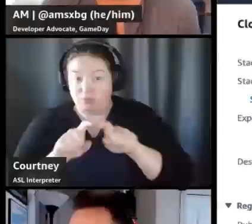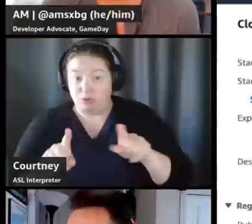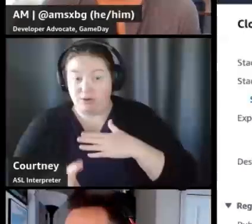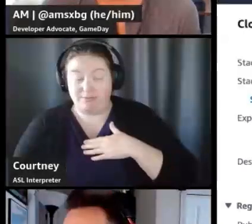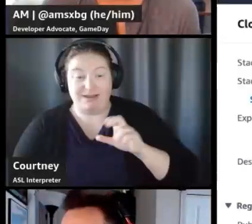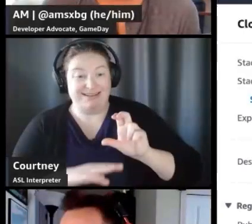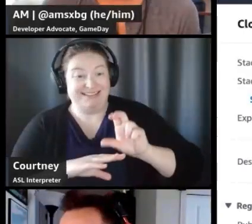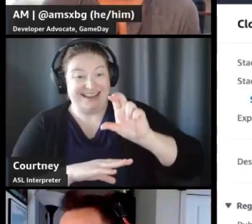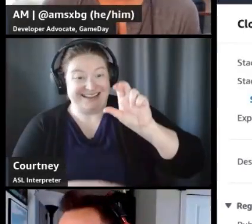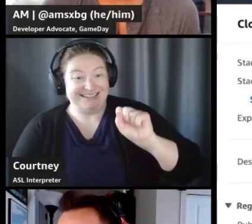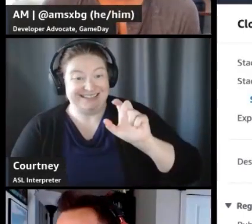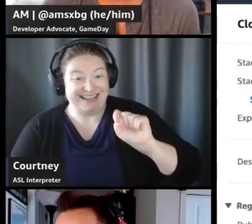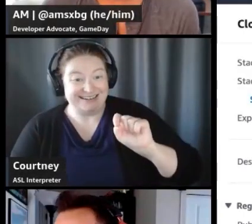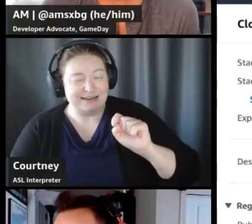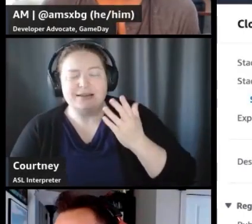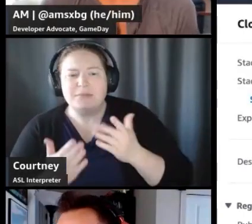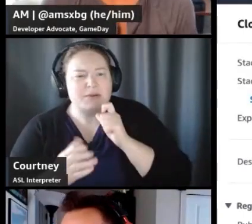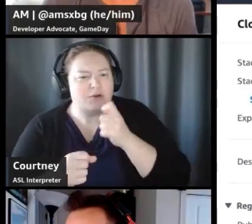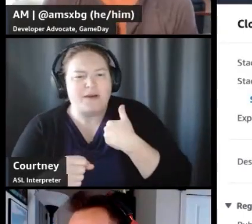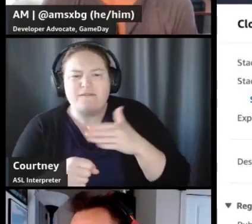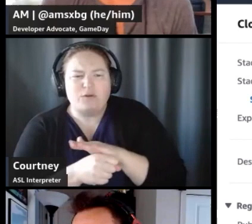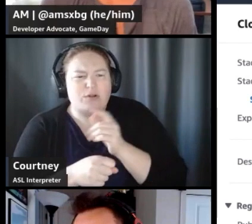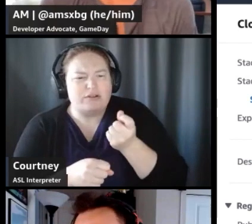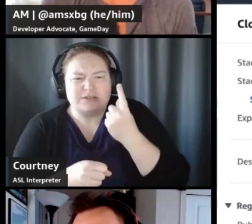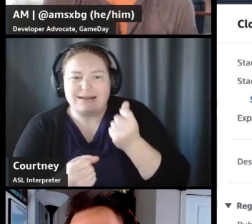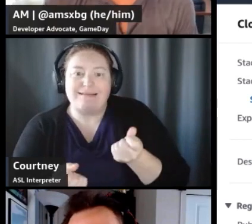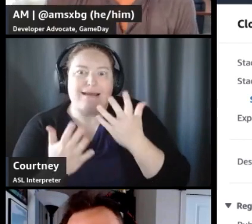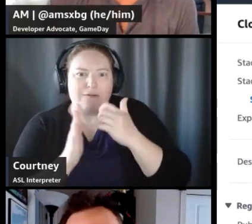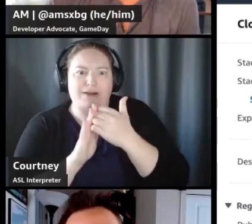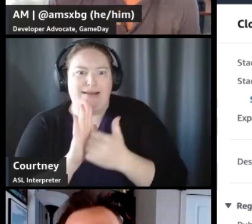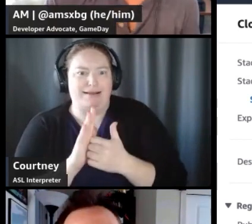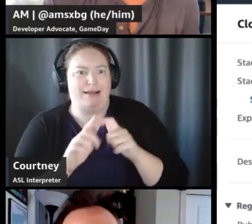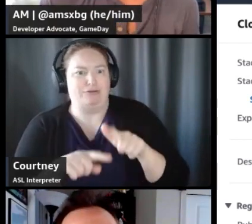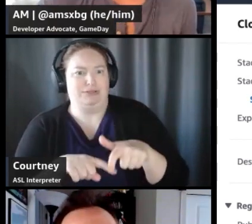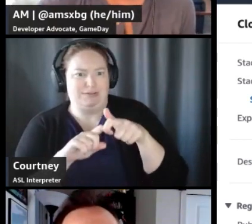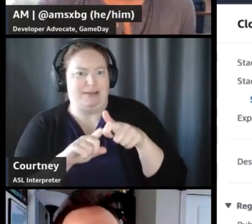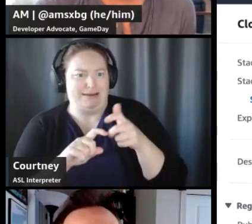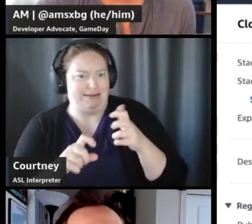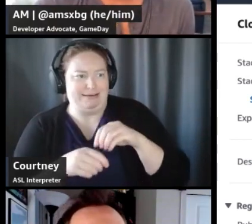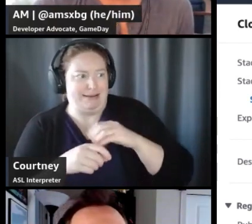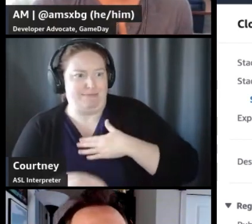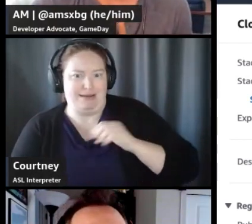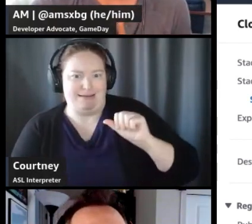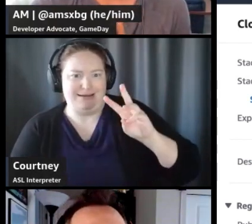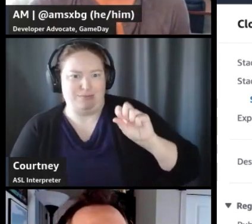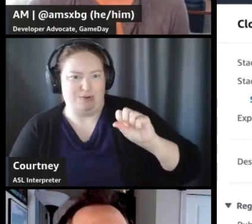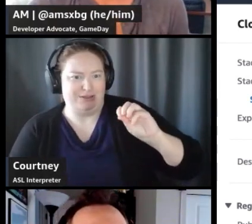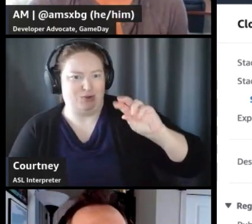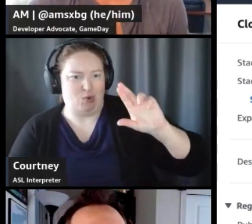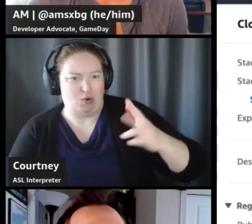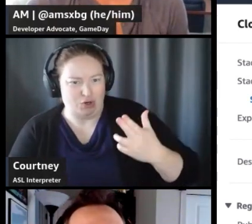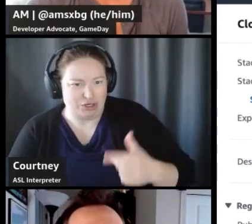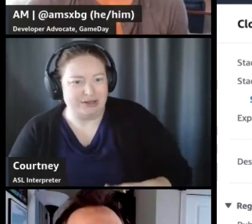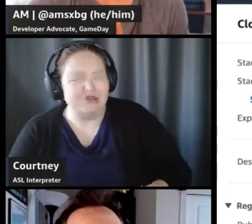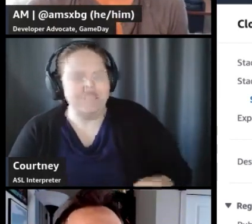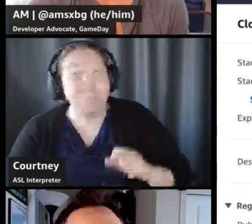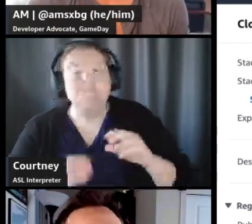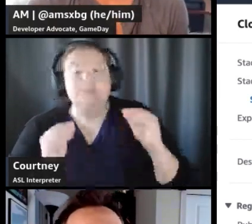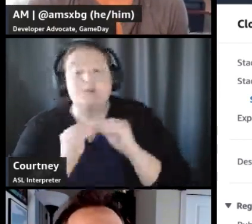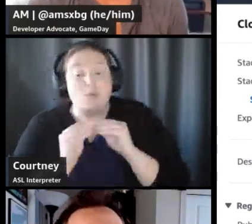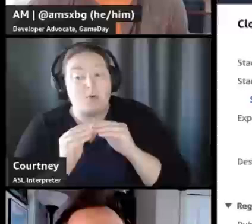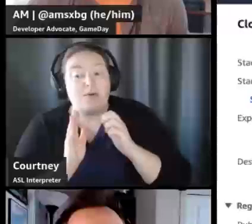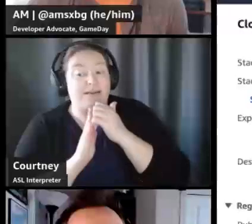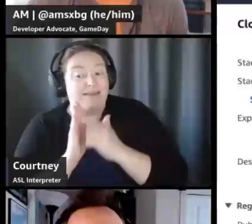I might not have the full understanding of how many accounts are suspended, right, in my AWS organization. More so, accounts